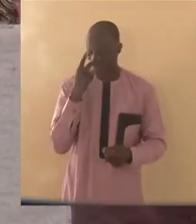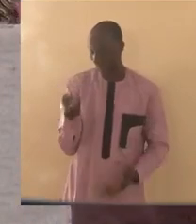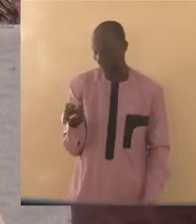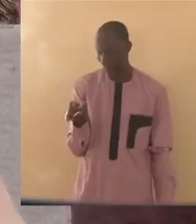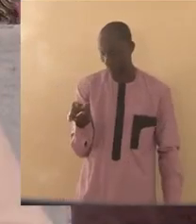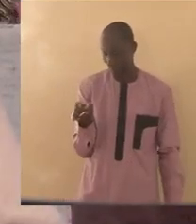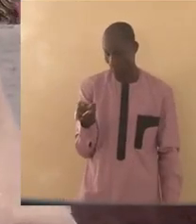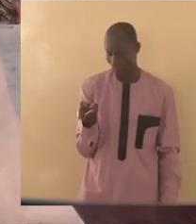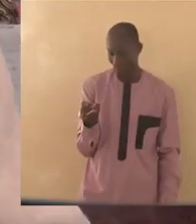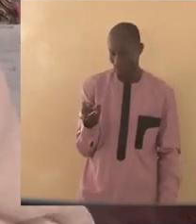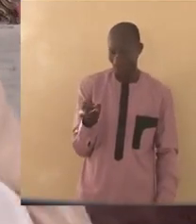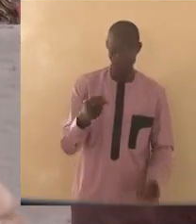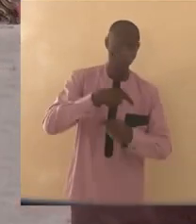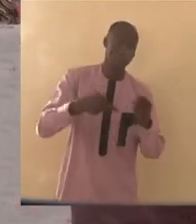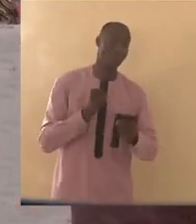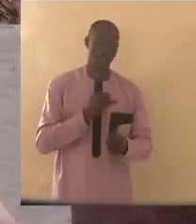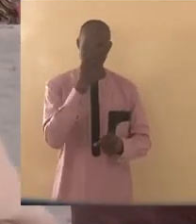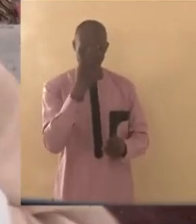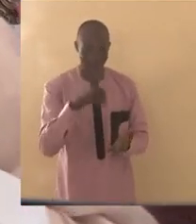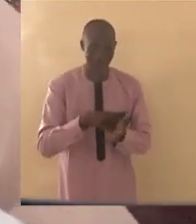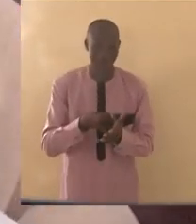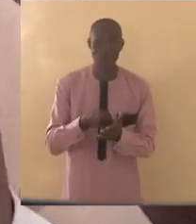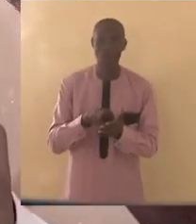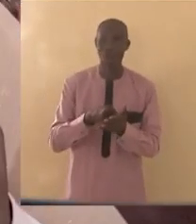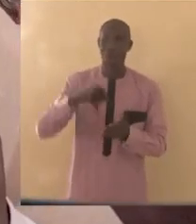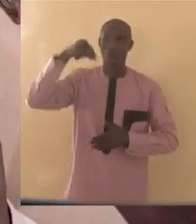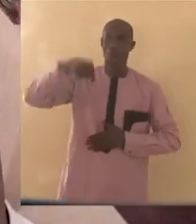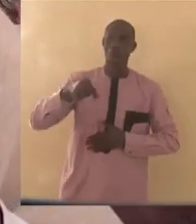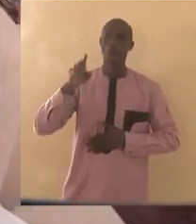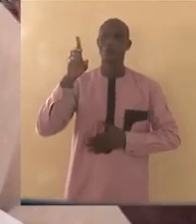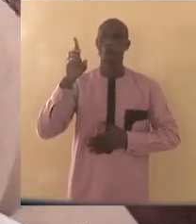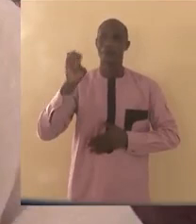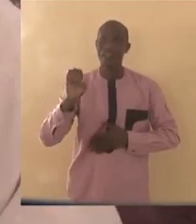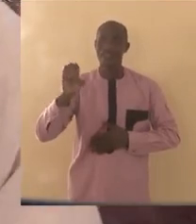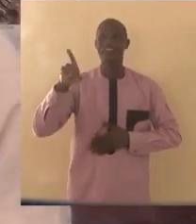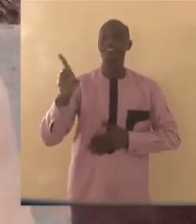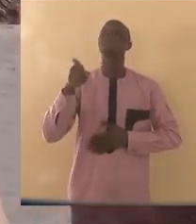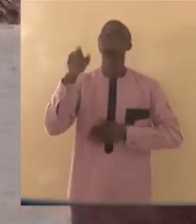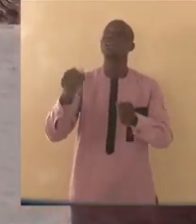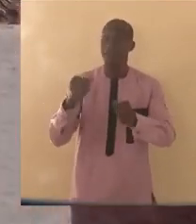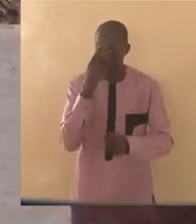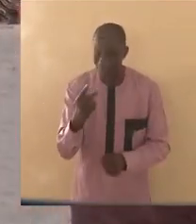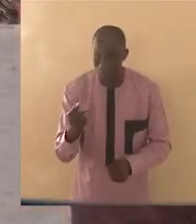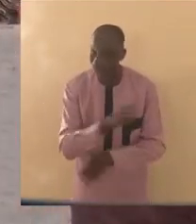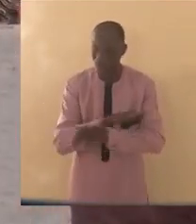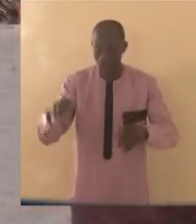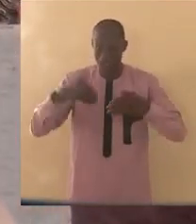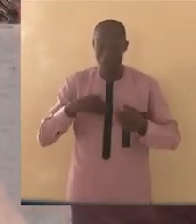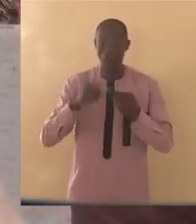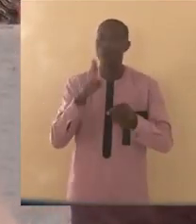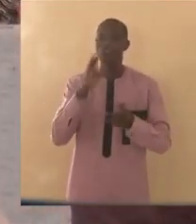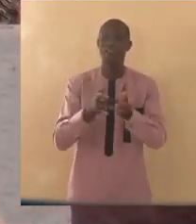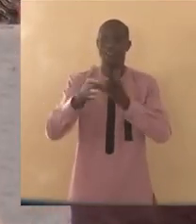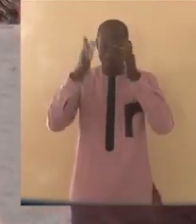Aha! When I saw it, I said, now, QED. You can now see that you don't have to be